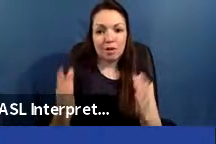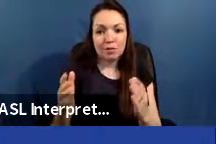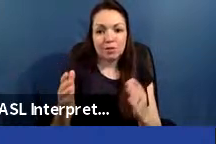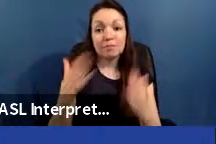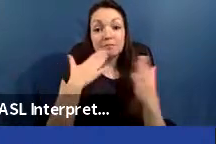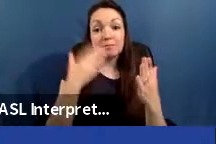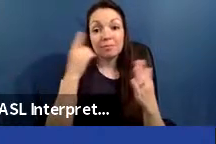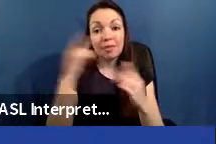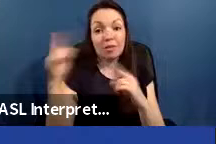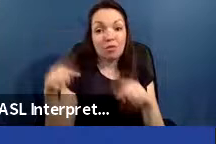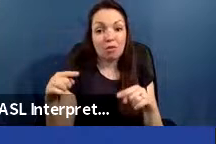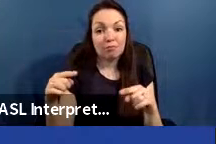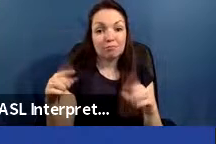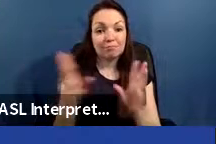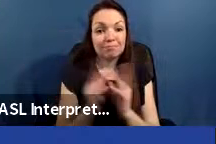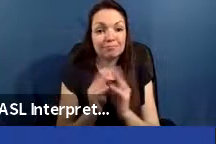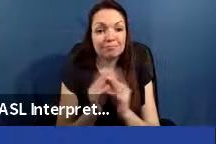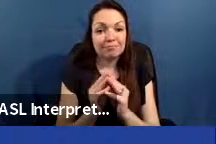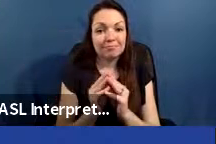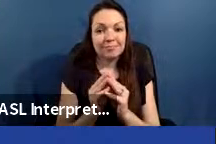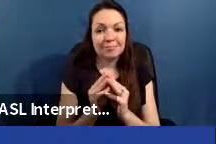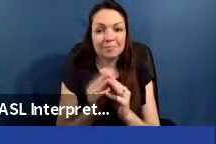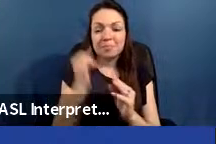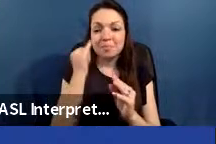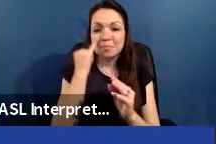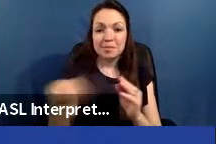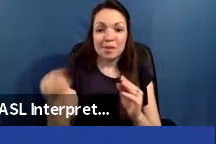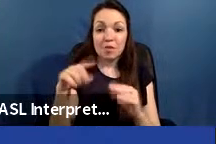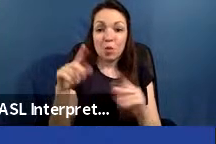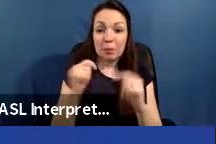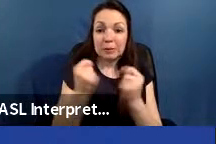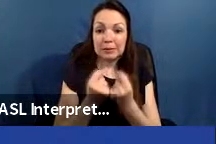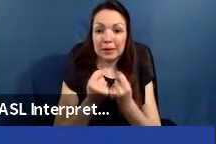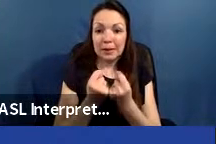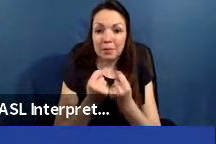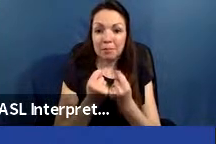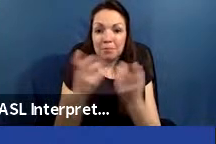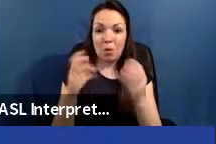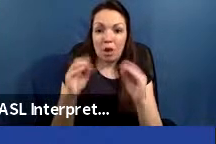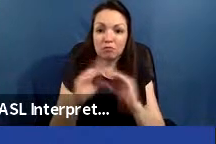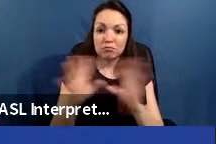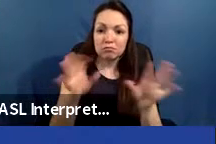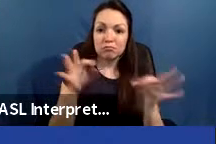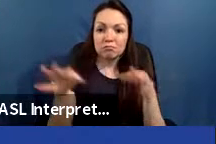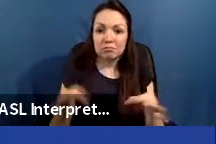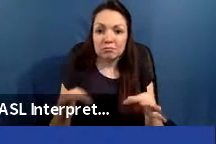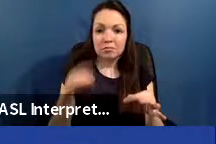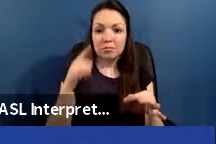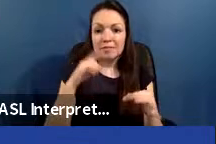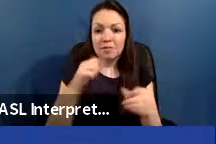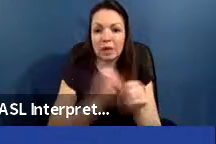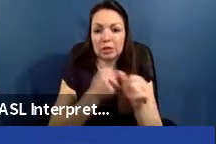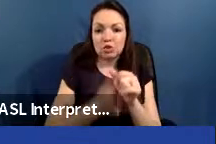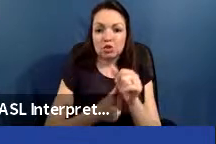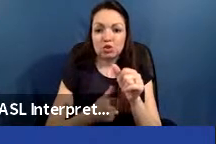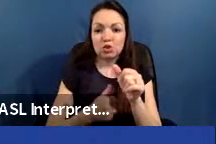over to whoever's on the team is to give some additional clarity around interpretations.